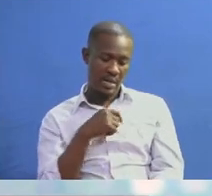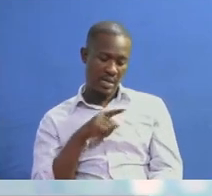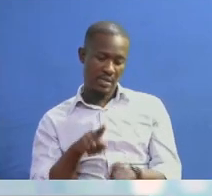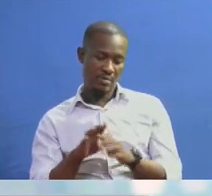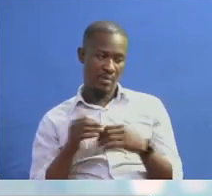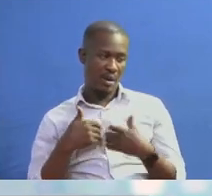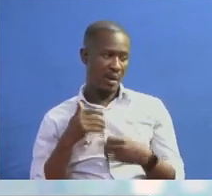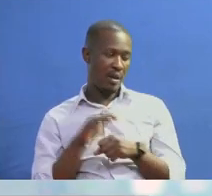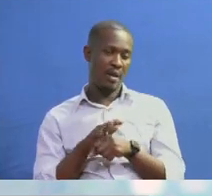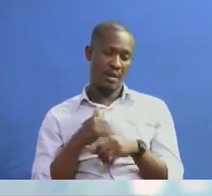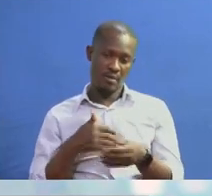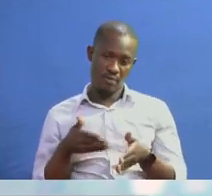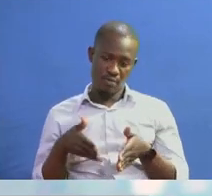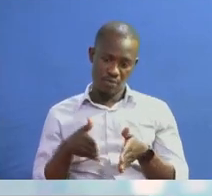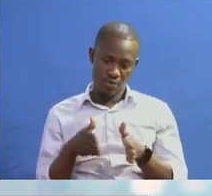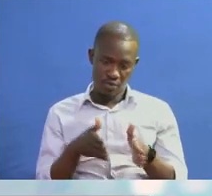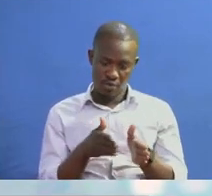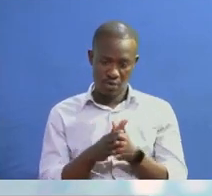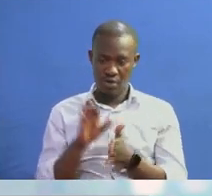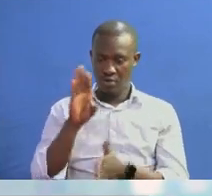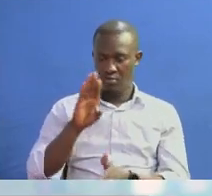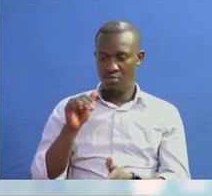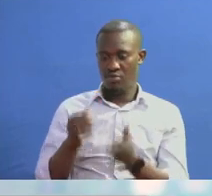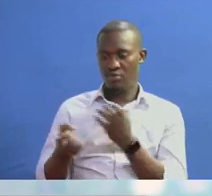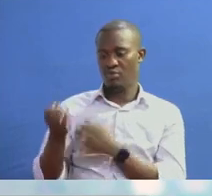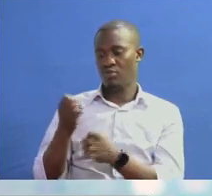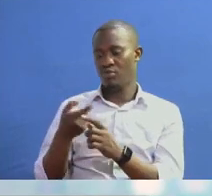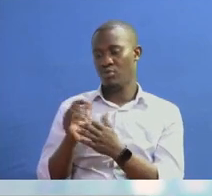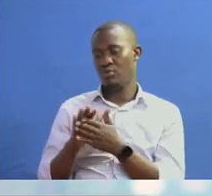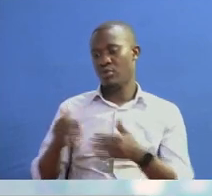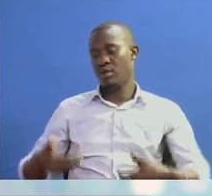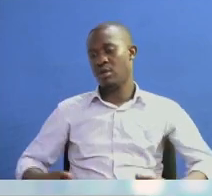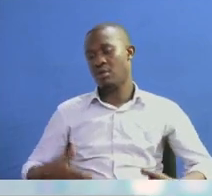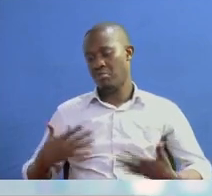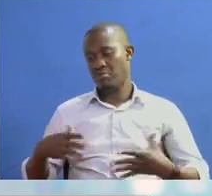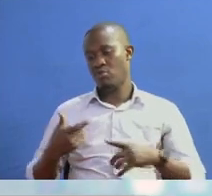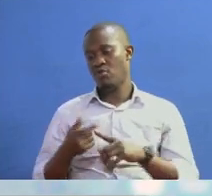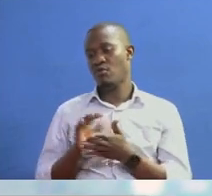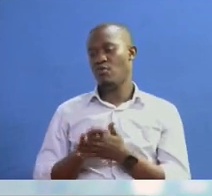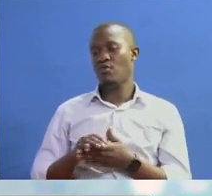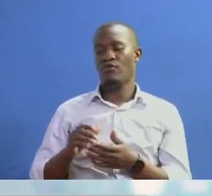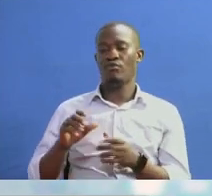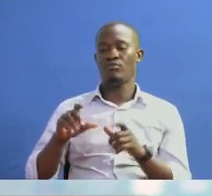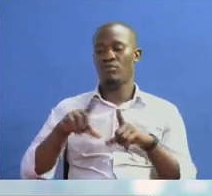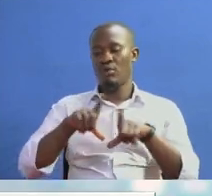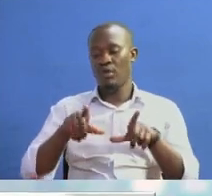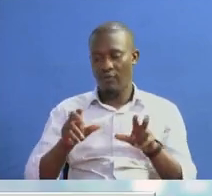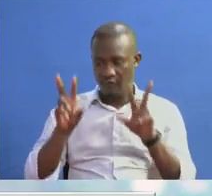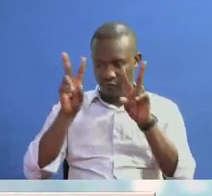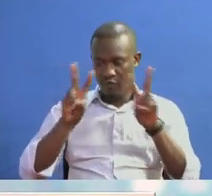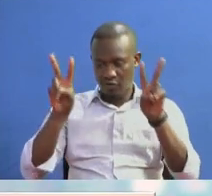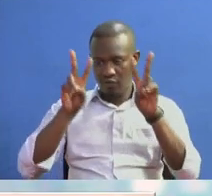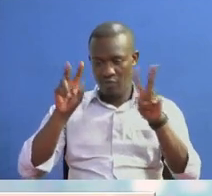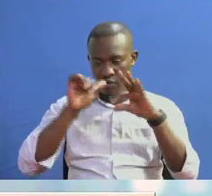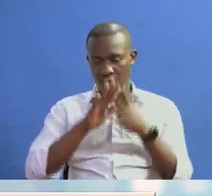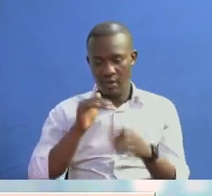lot of opportunity in blue economy mm. So as young people from Lake Victoria region mm-hmm. and the coastal region mm-hmm. there are a